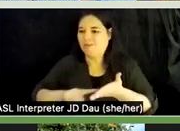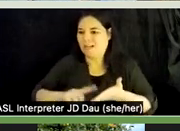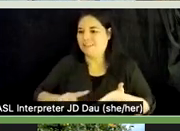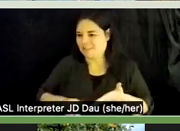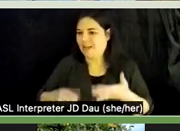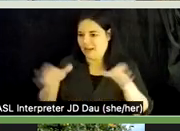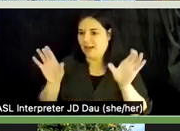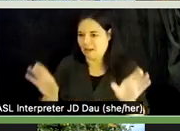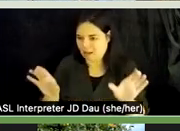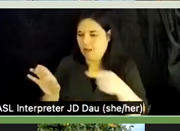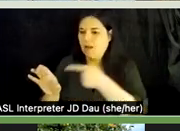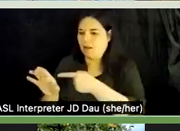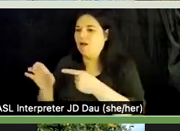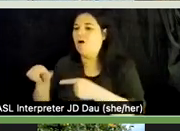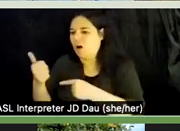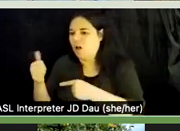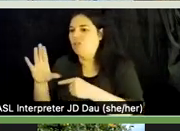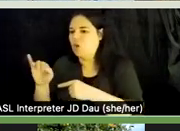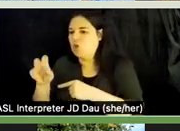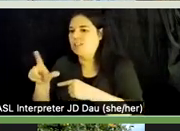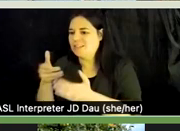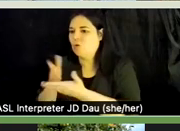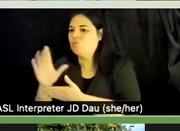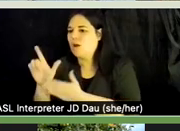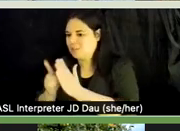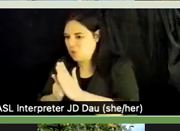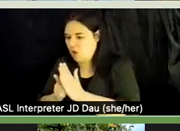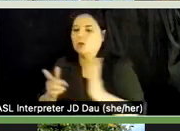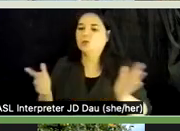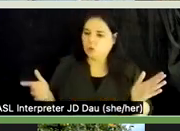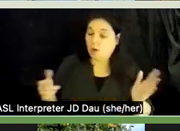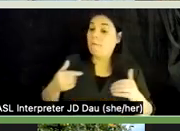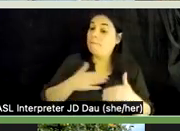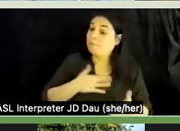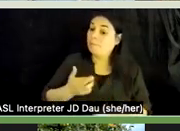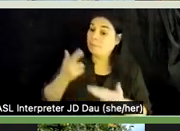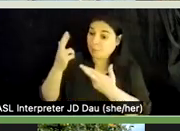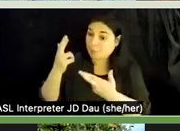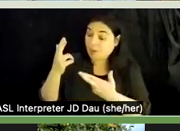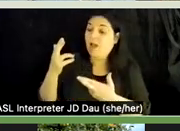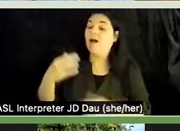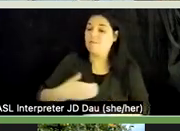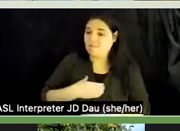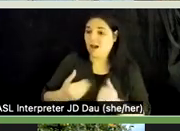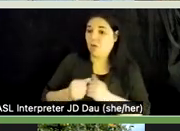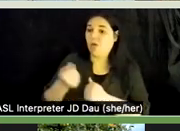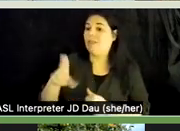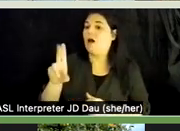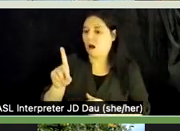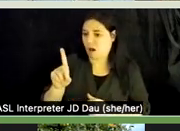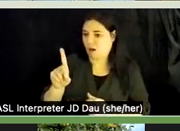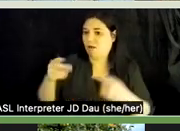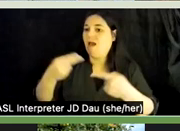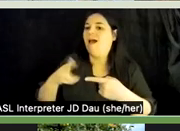civil rights laws. So I would generally recommend filing with HUD and then let HUD send it